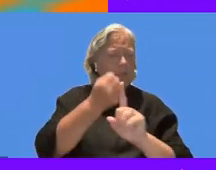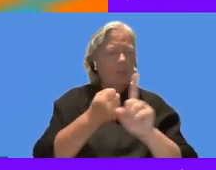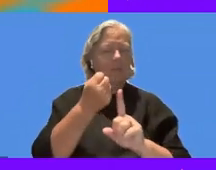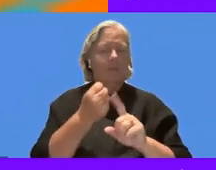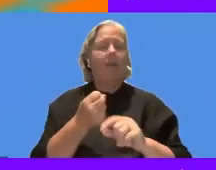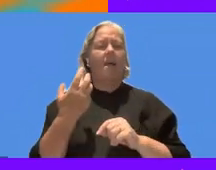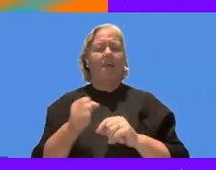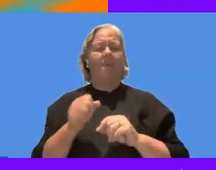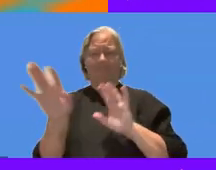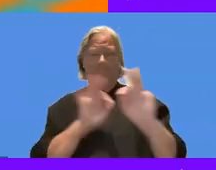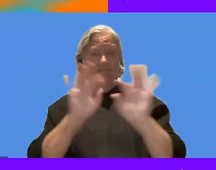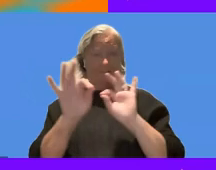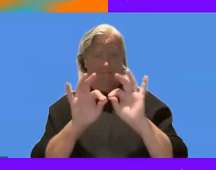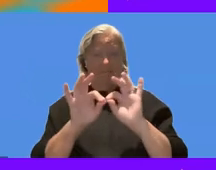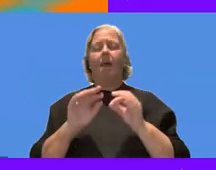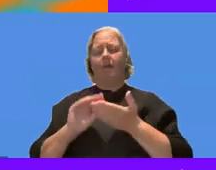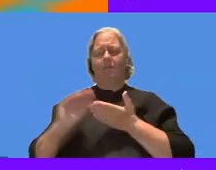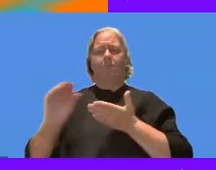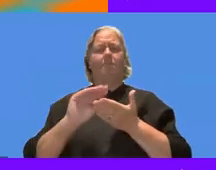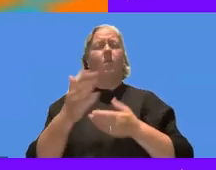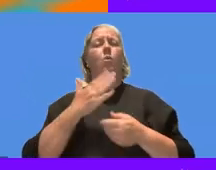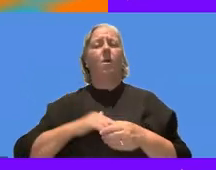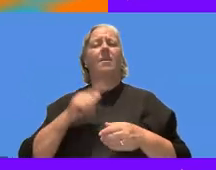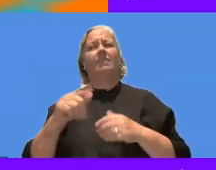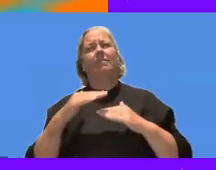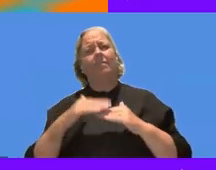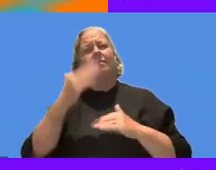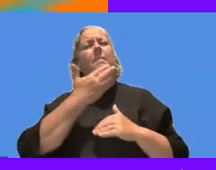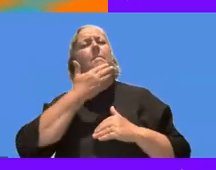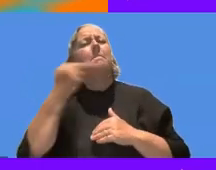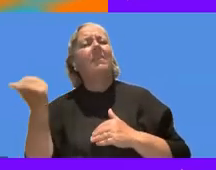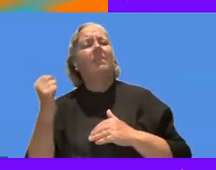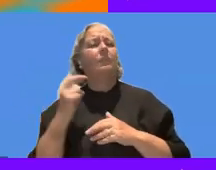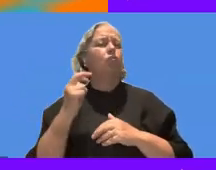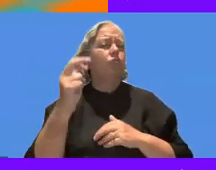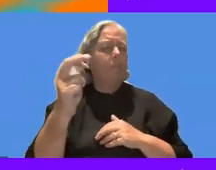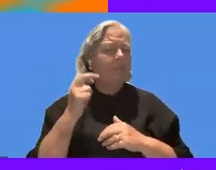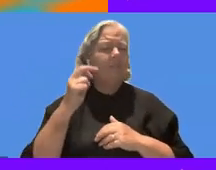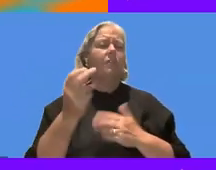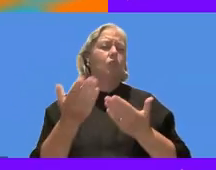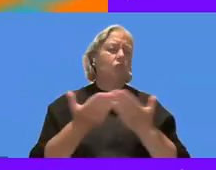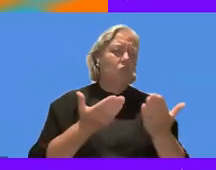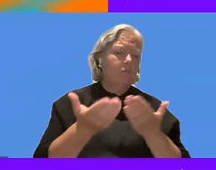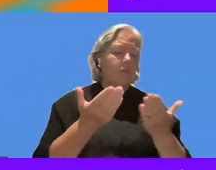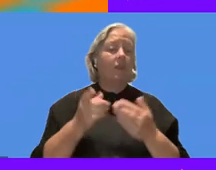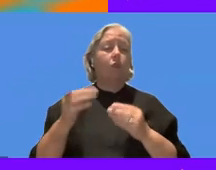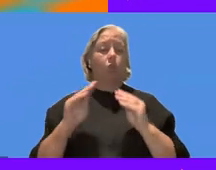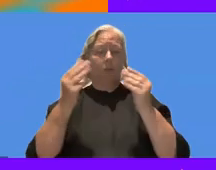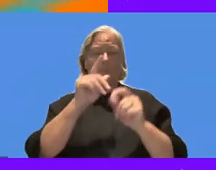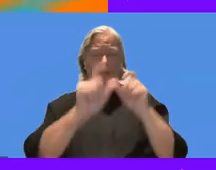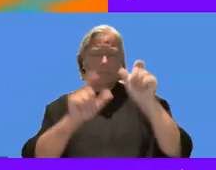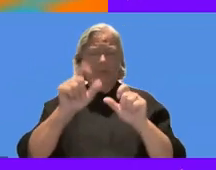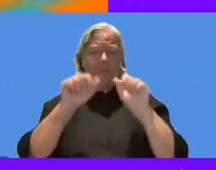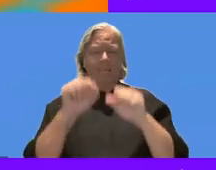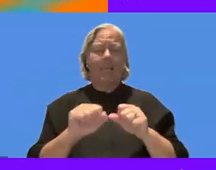allocate funding for improved transportation infrastructure and services. Since young people can use technological